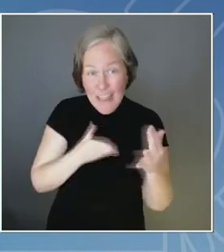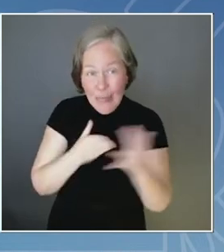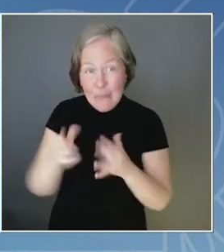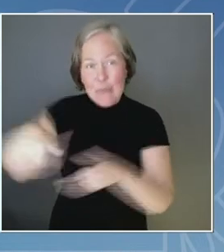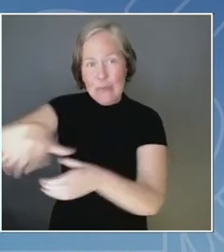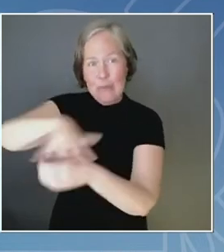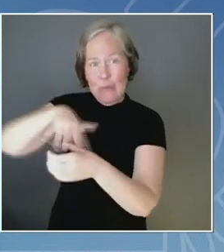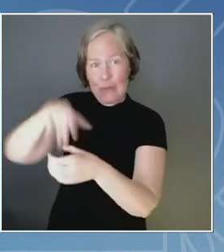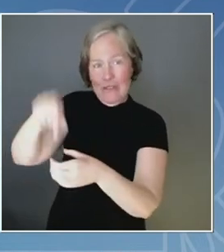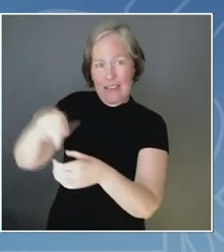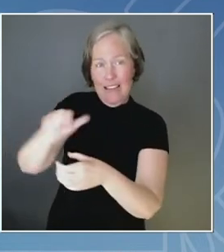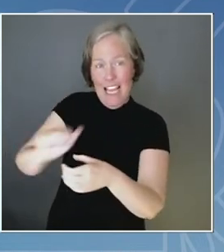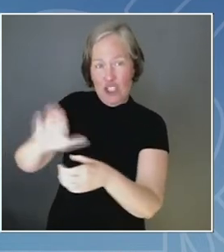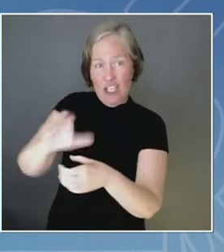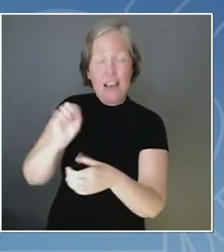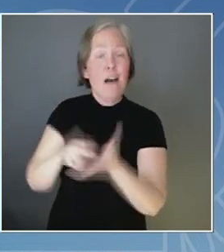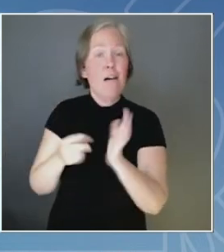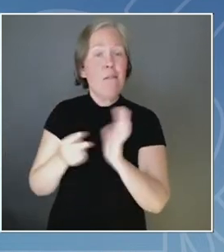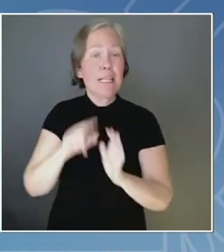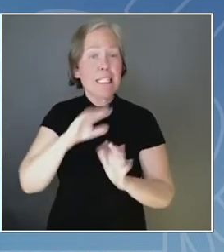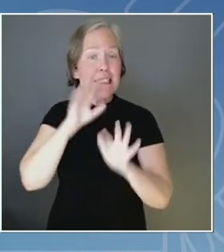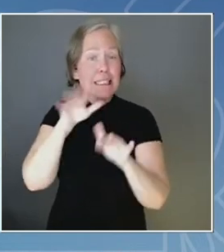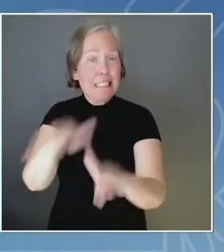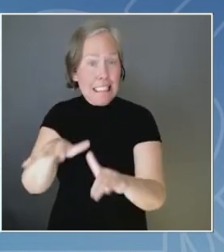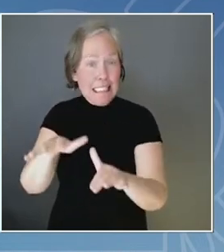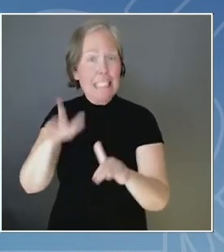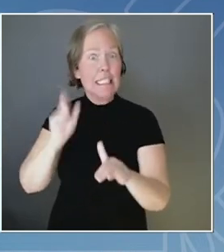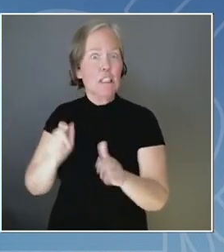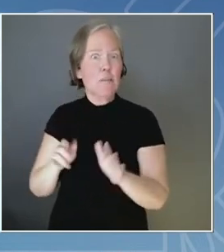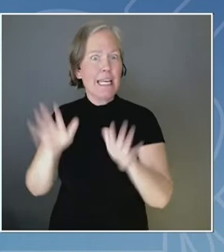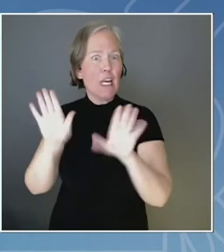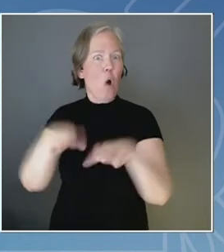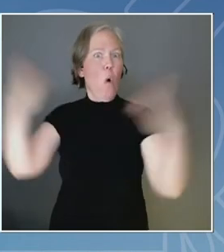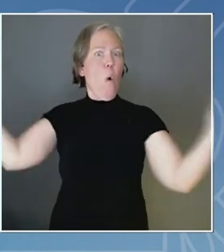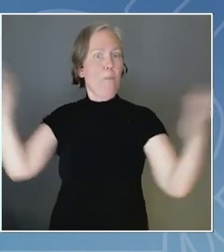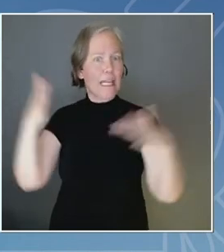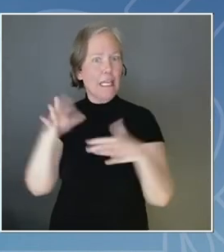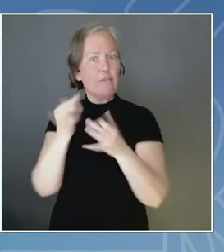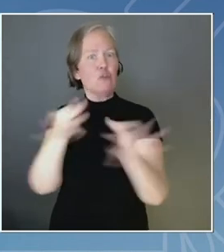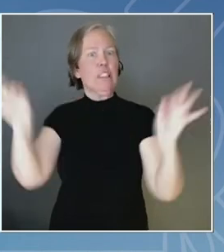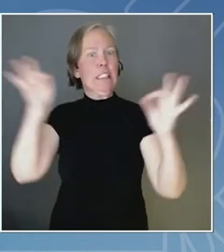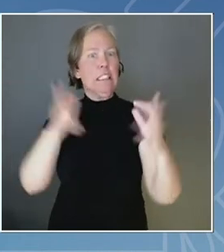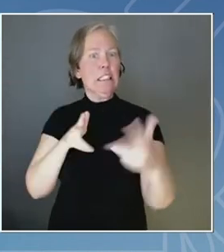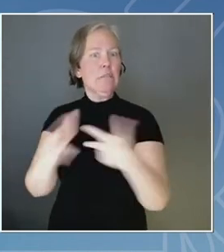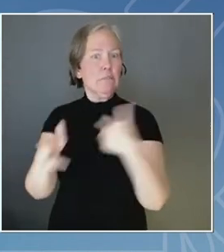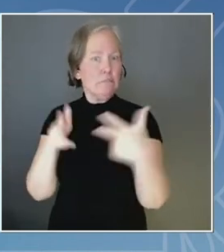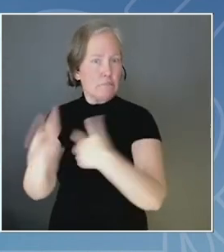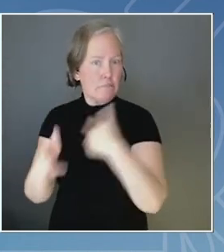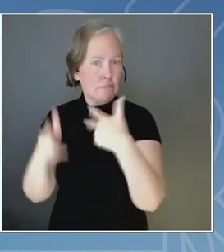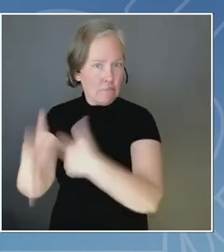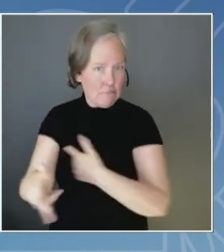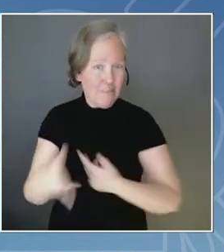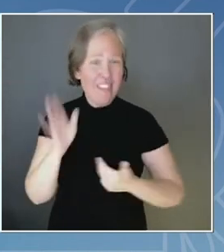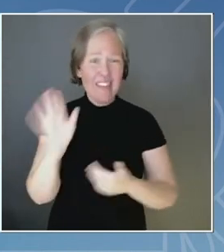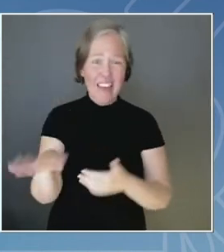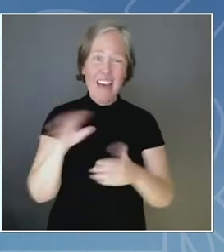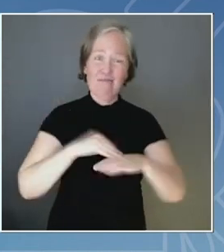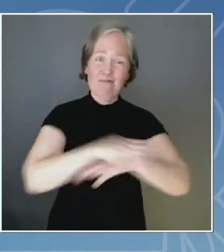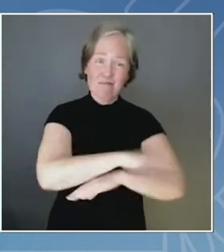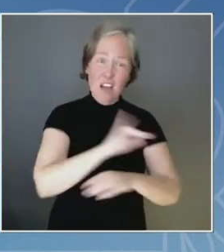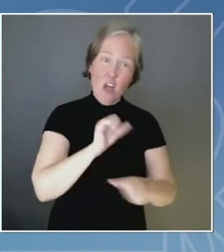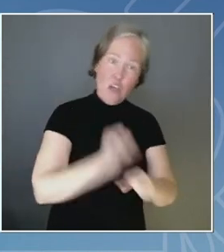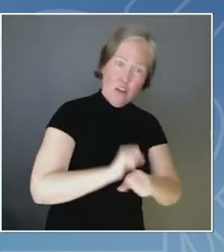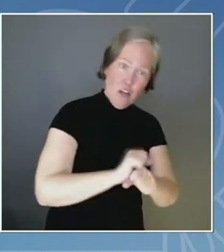is vital to our economic strength and to jobs for Americans. Similarly, growing the markets of